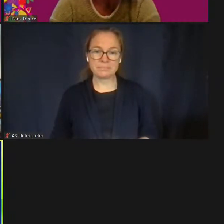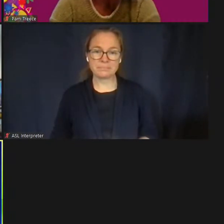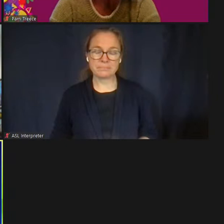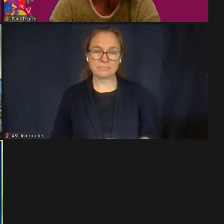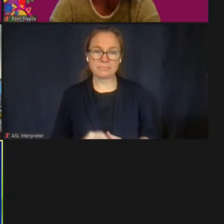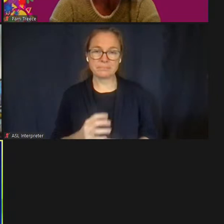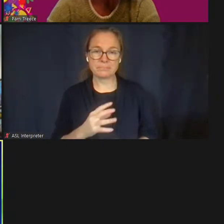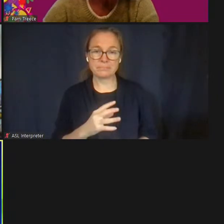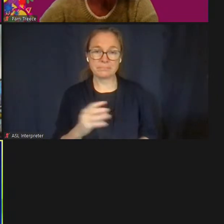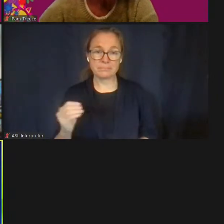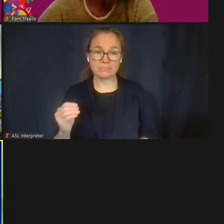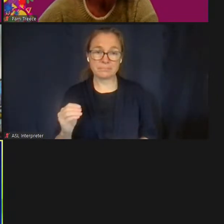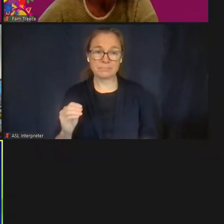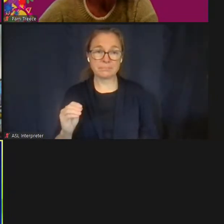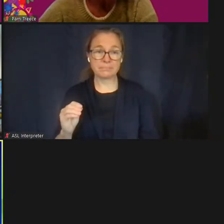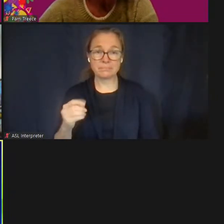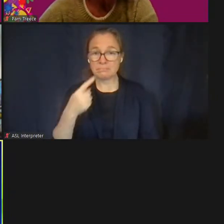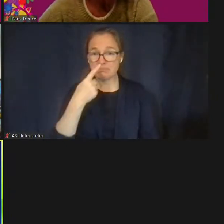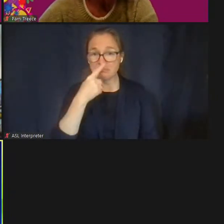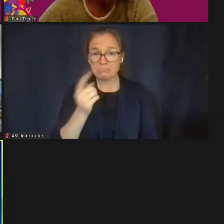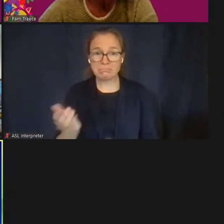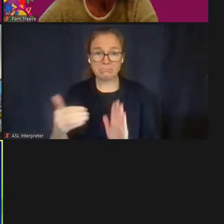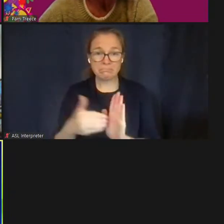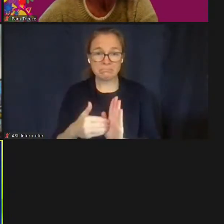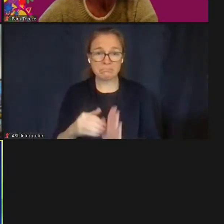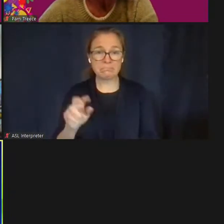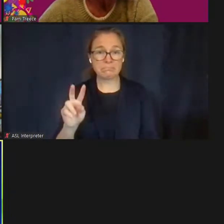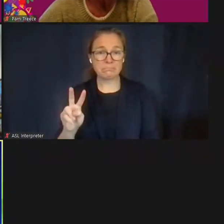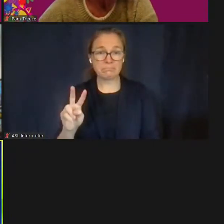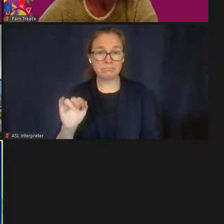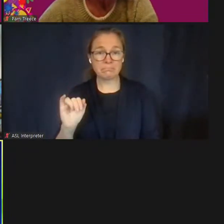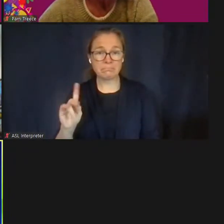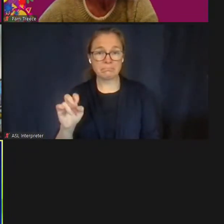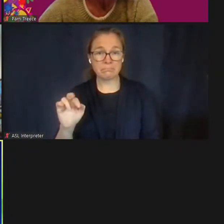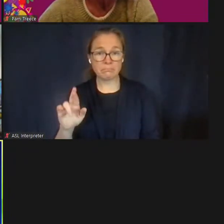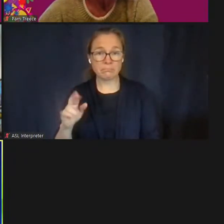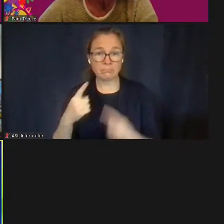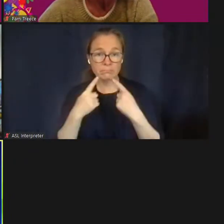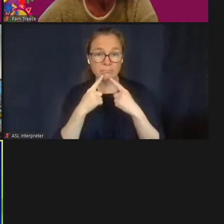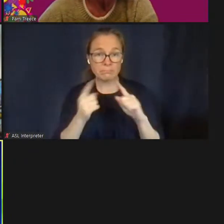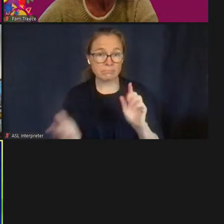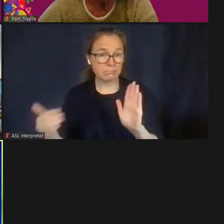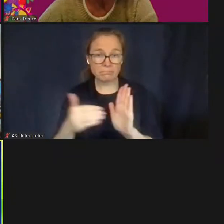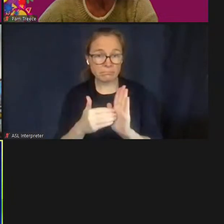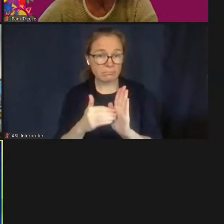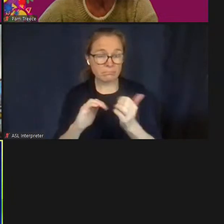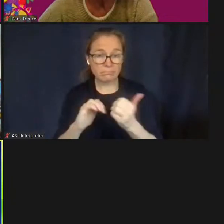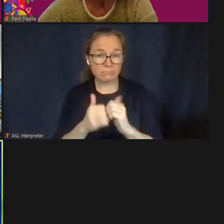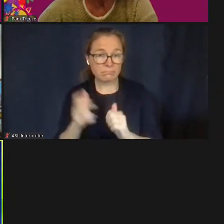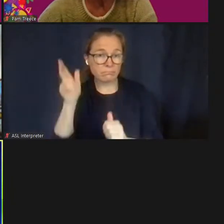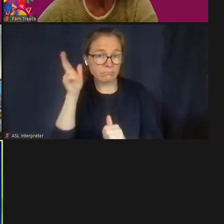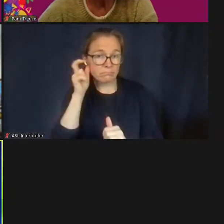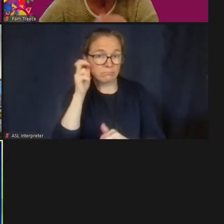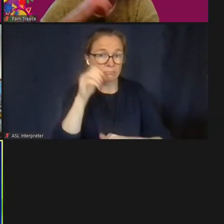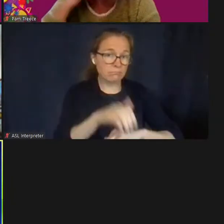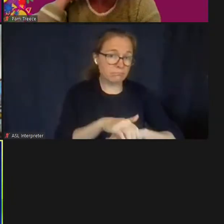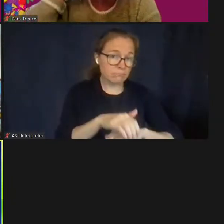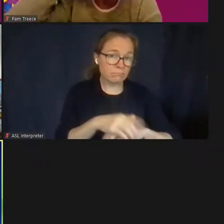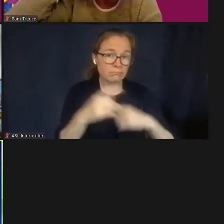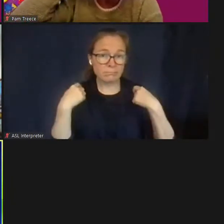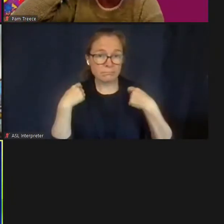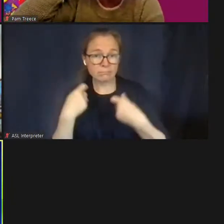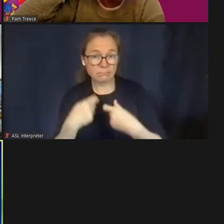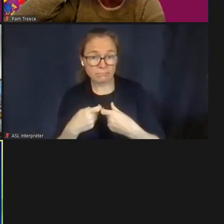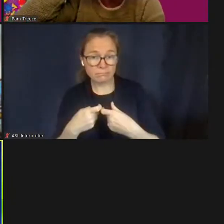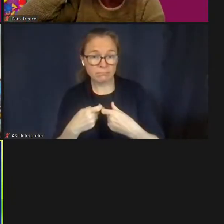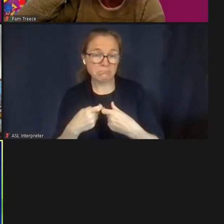to have Victor make yet another announcement to make sure anyone who has joined us before he made the